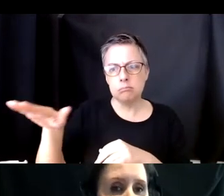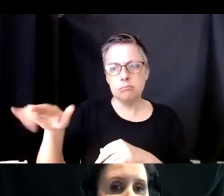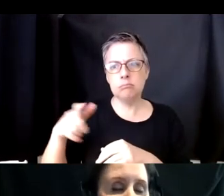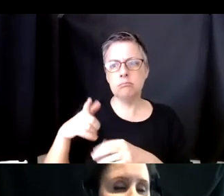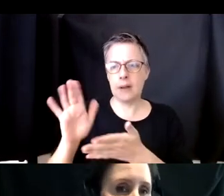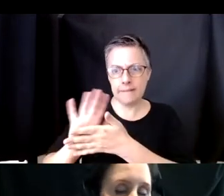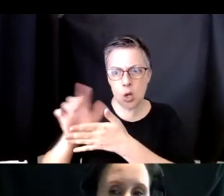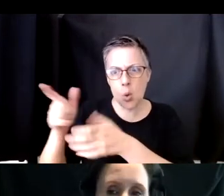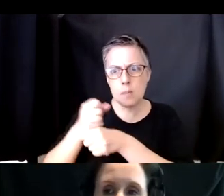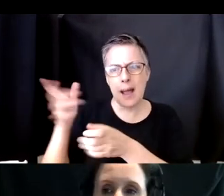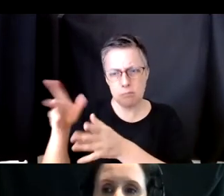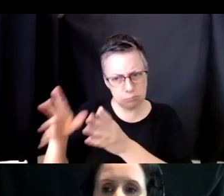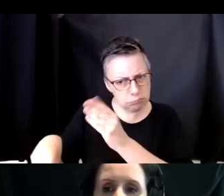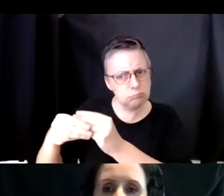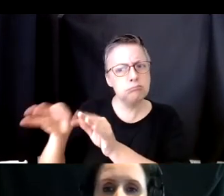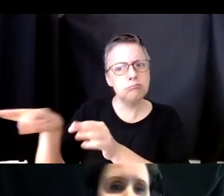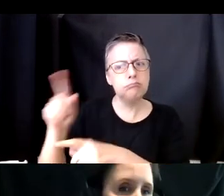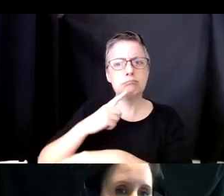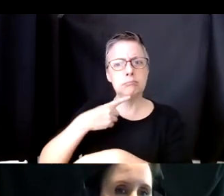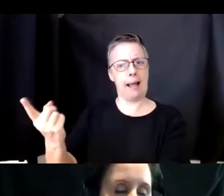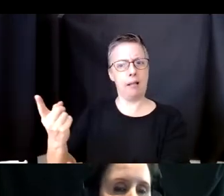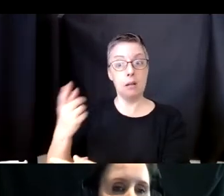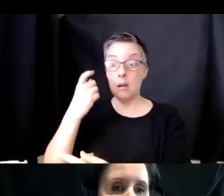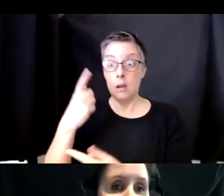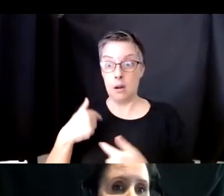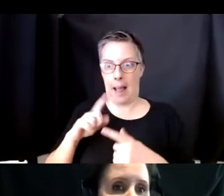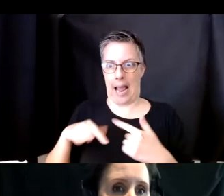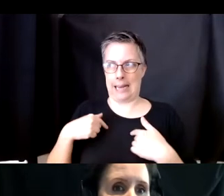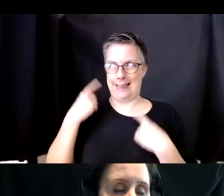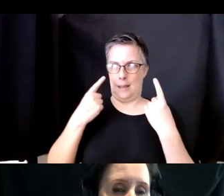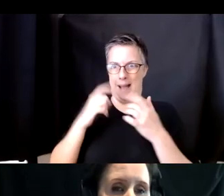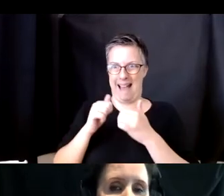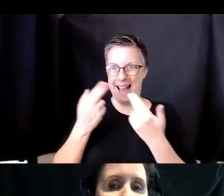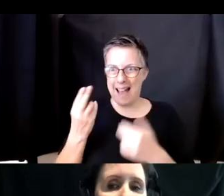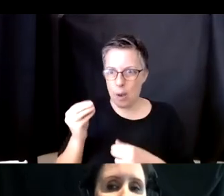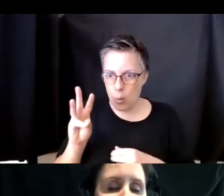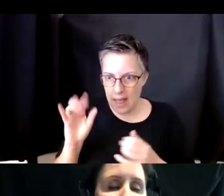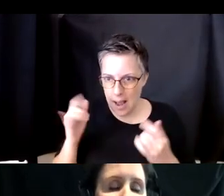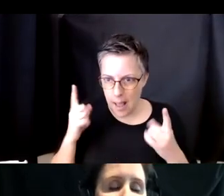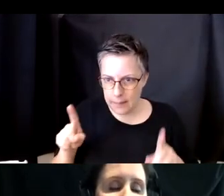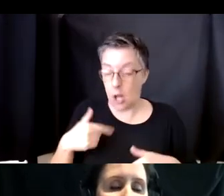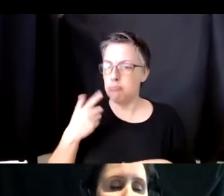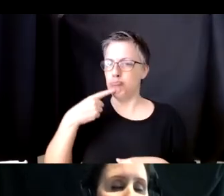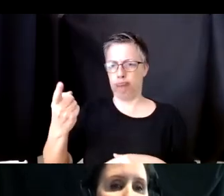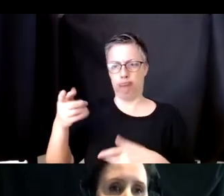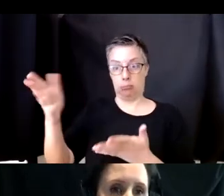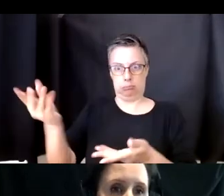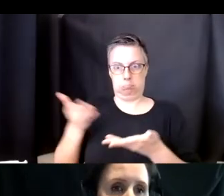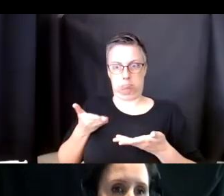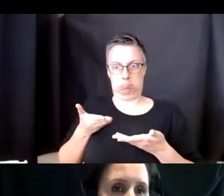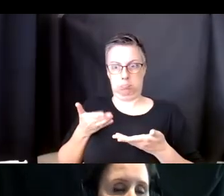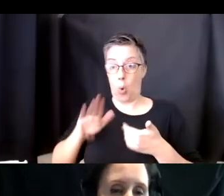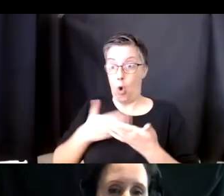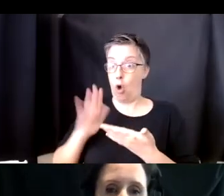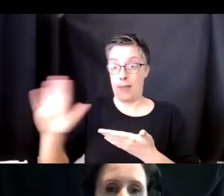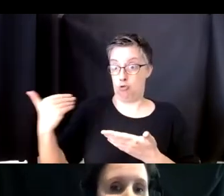the video as the final product. I did not really think too much about how they made that happen. To me, it was all theirs to